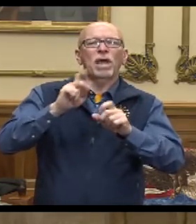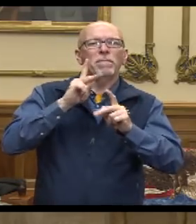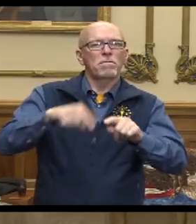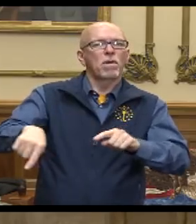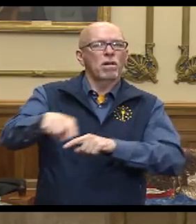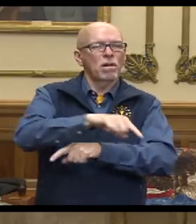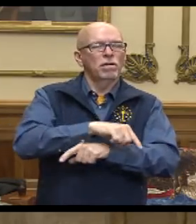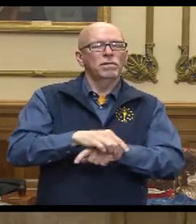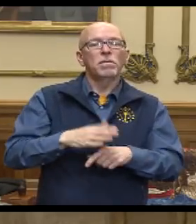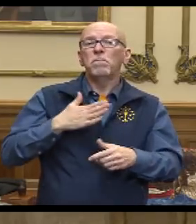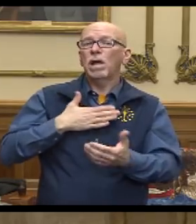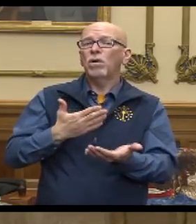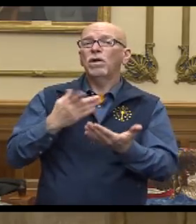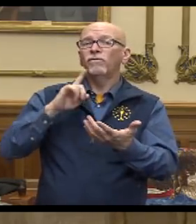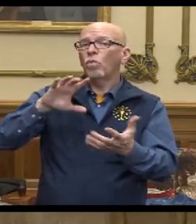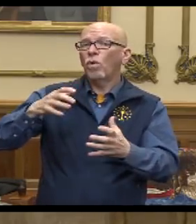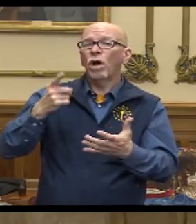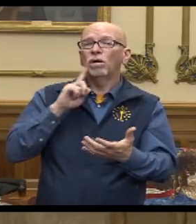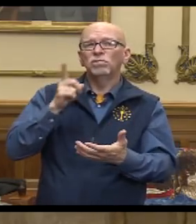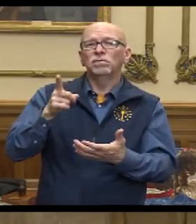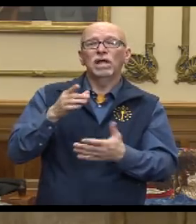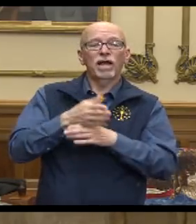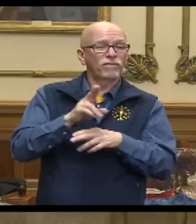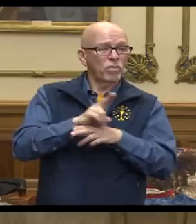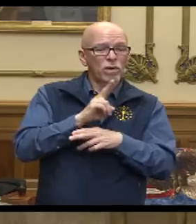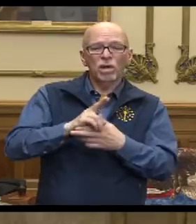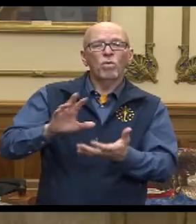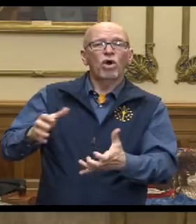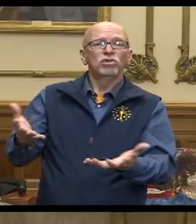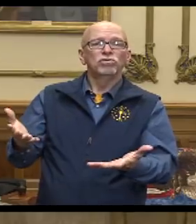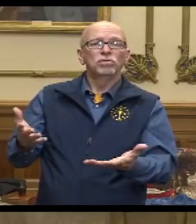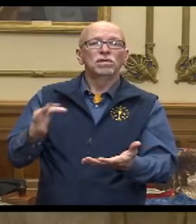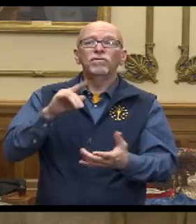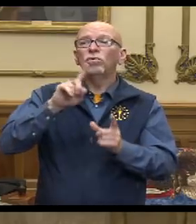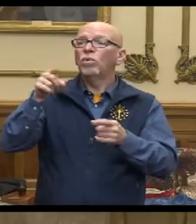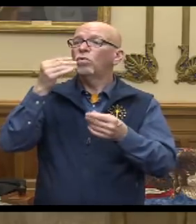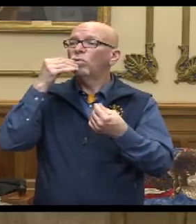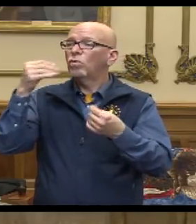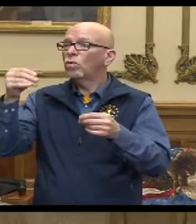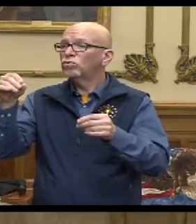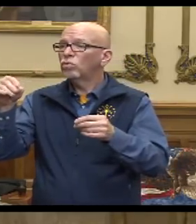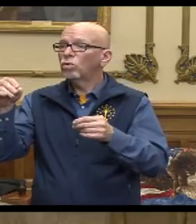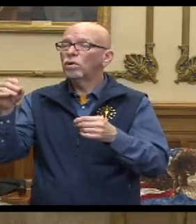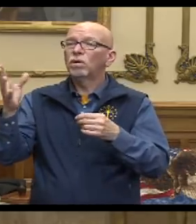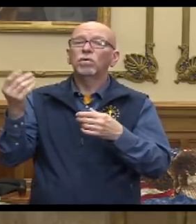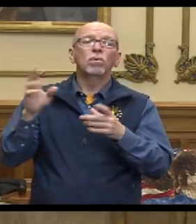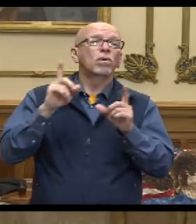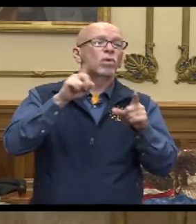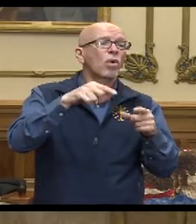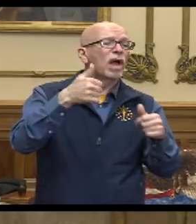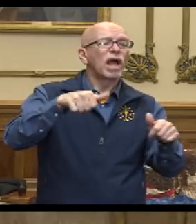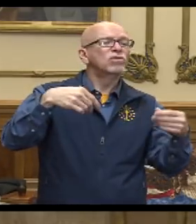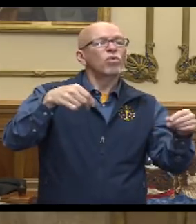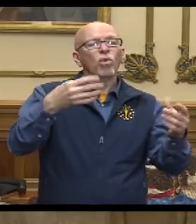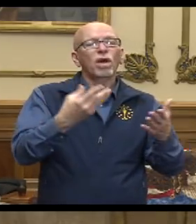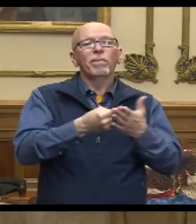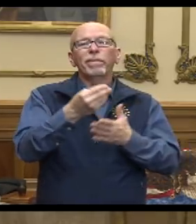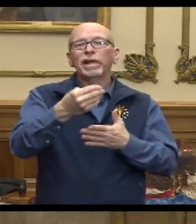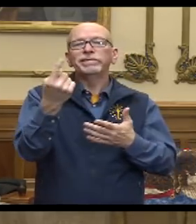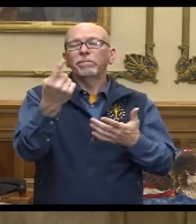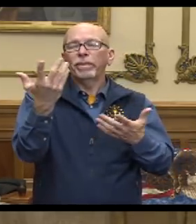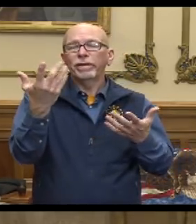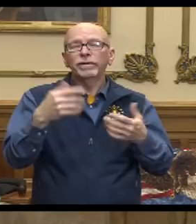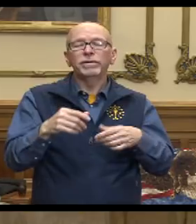my recommendations for washing is wash it after your wear. So if you are going to the grocery store or you run out to a store to pick up an